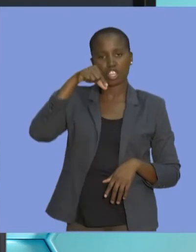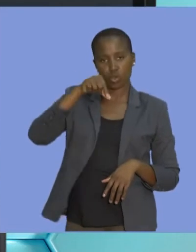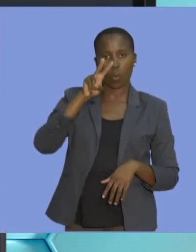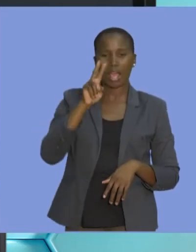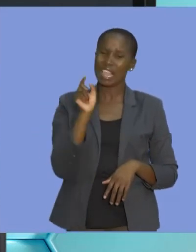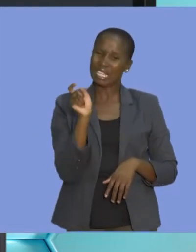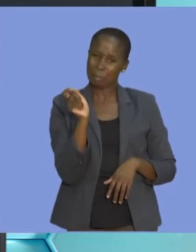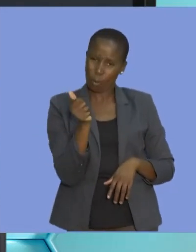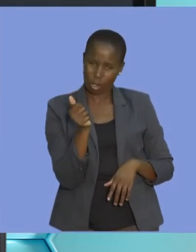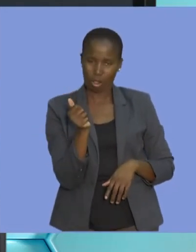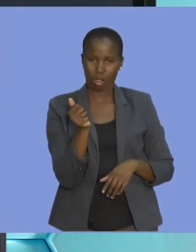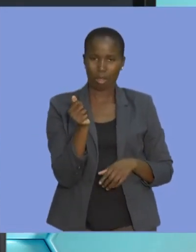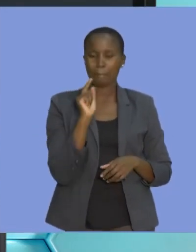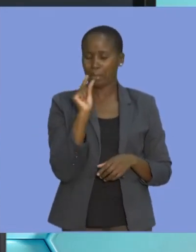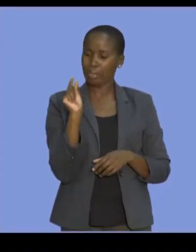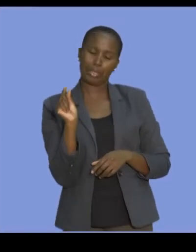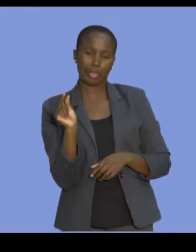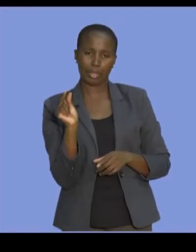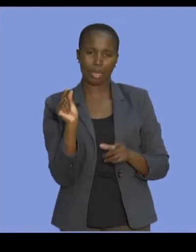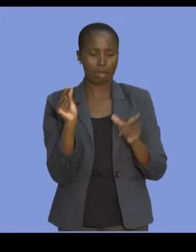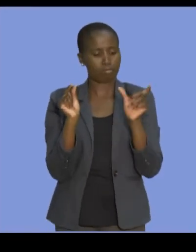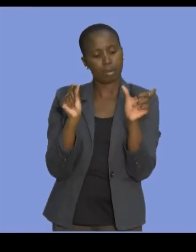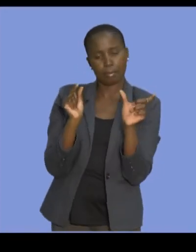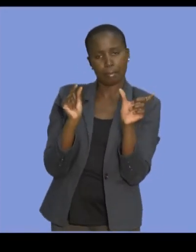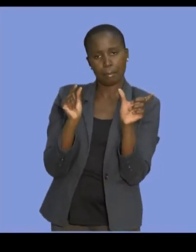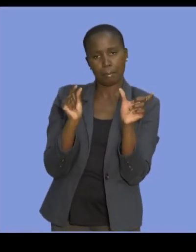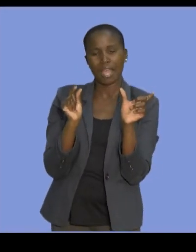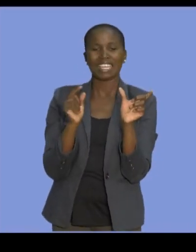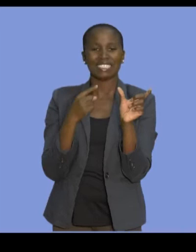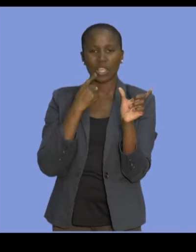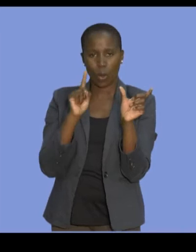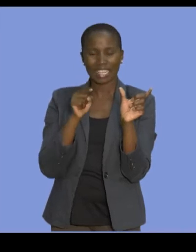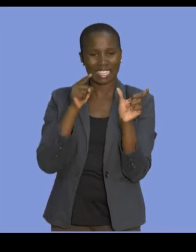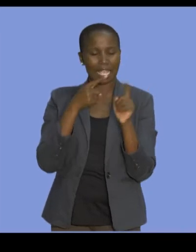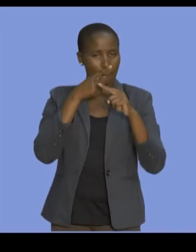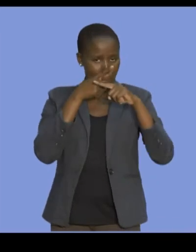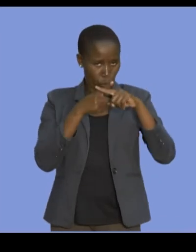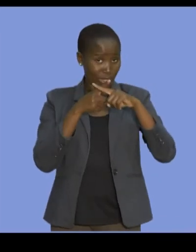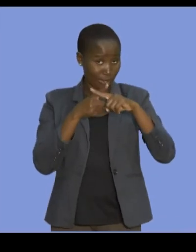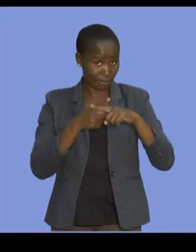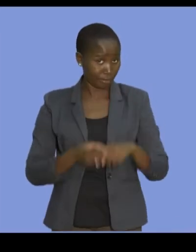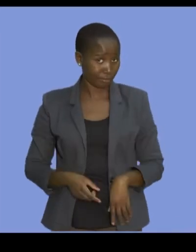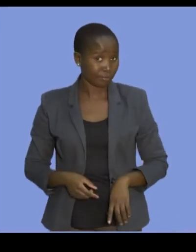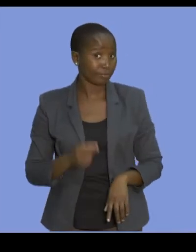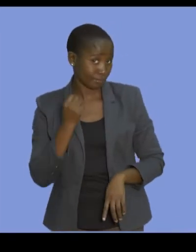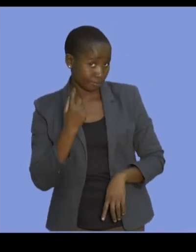Q2, we can say this is positive skewed. Are we together?